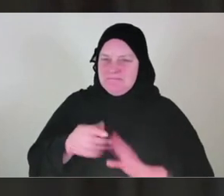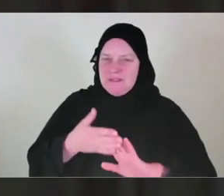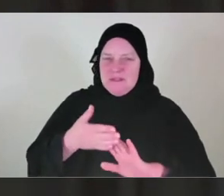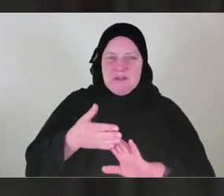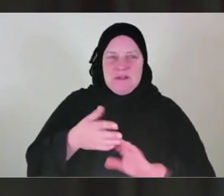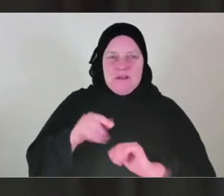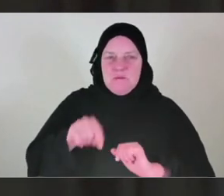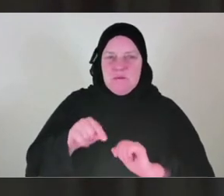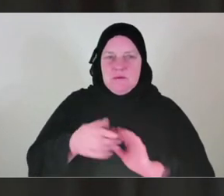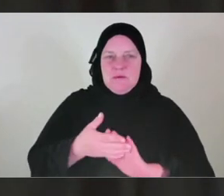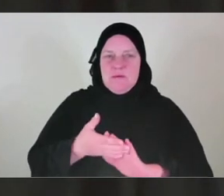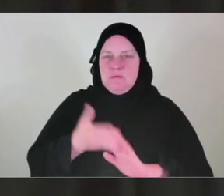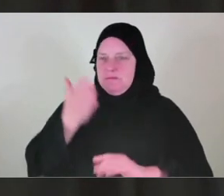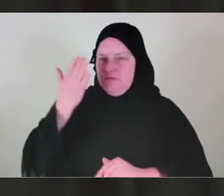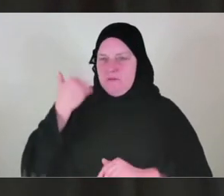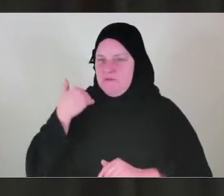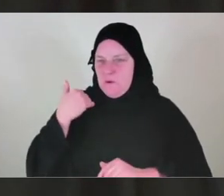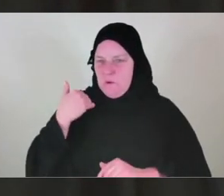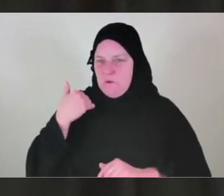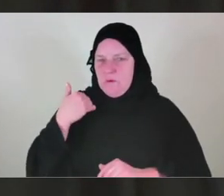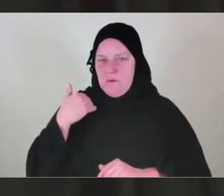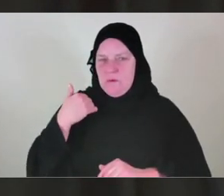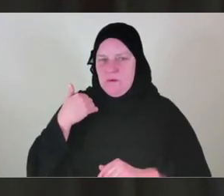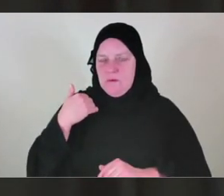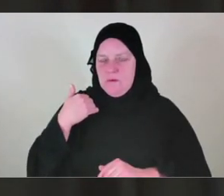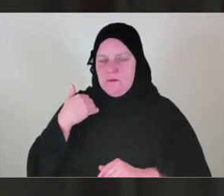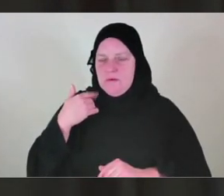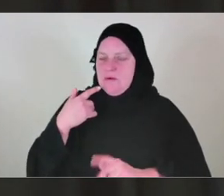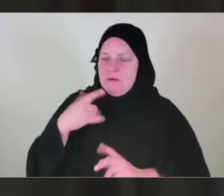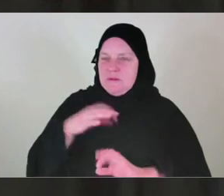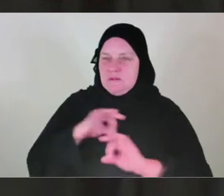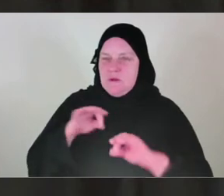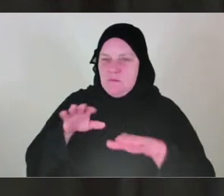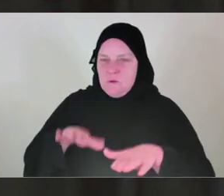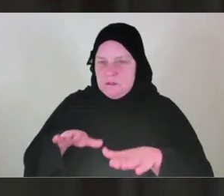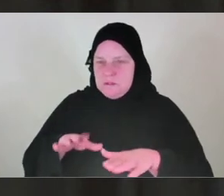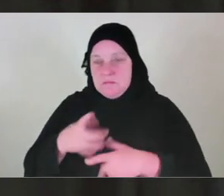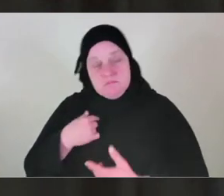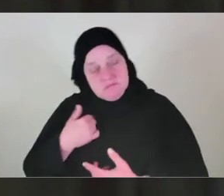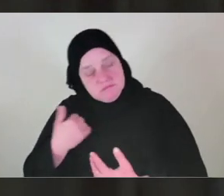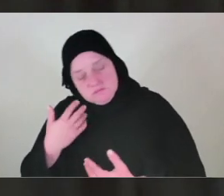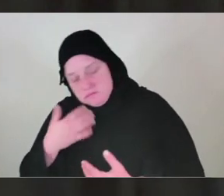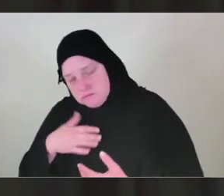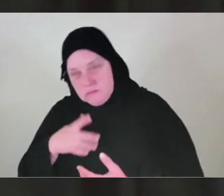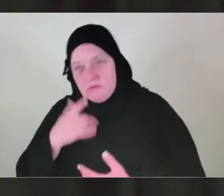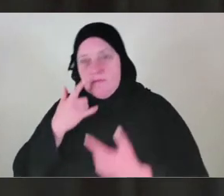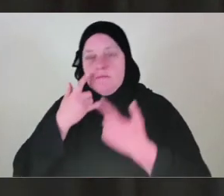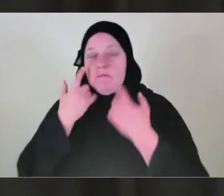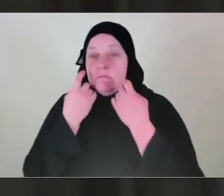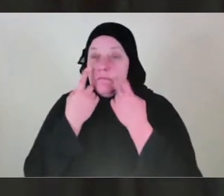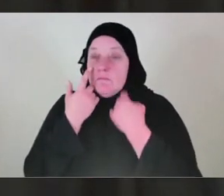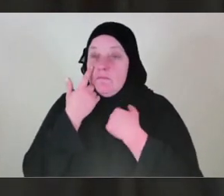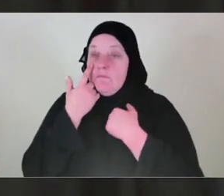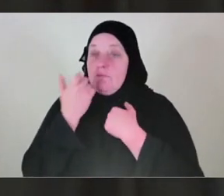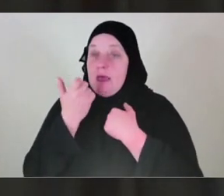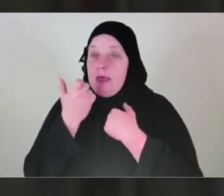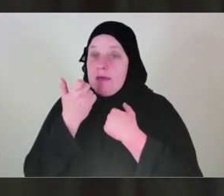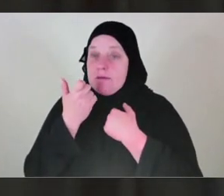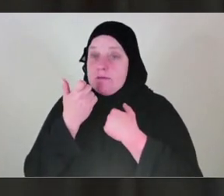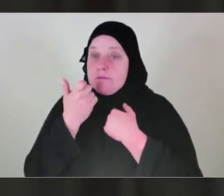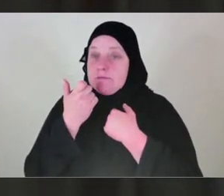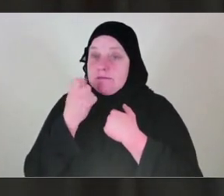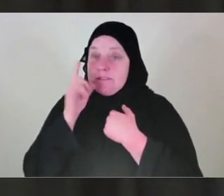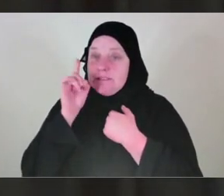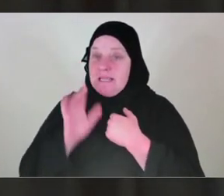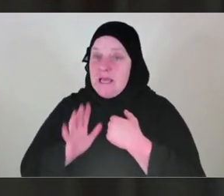path just like others did with them. And then, taban, the Imam's giving Islam first level. He